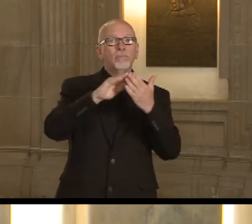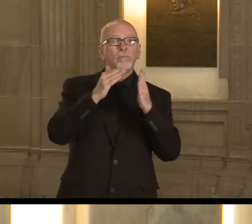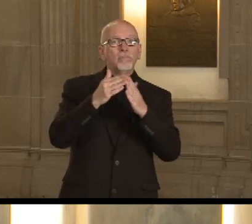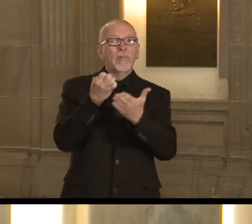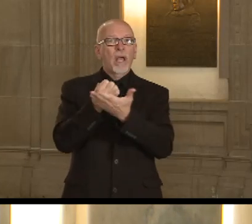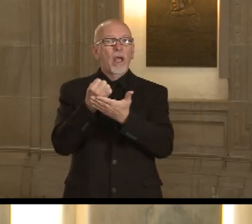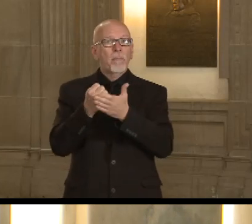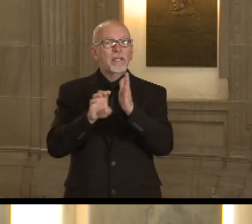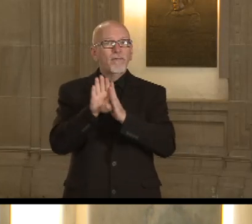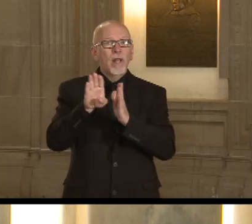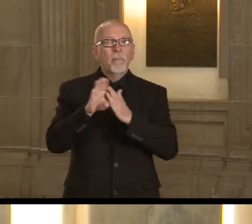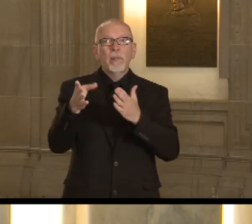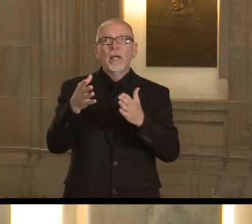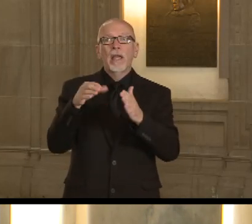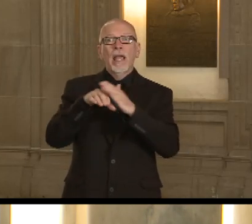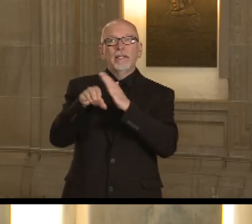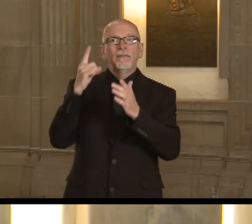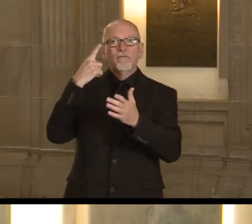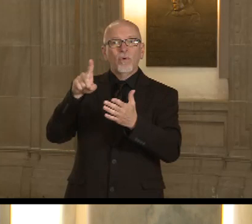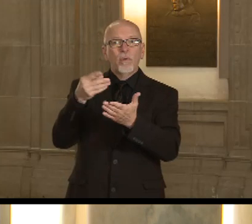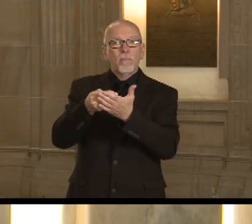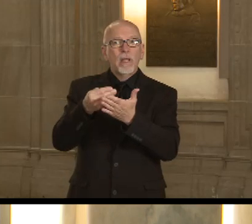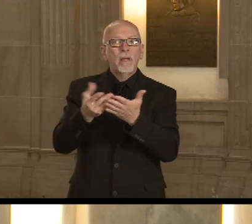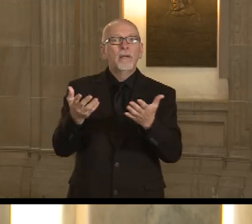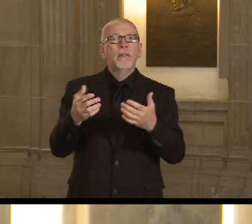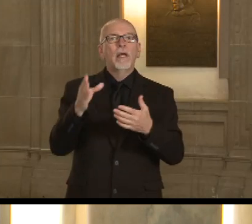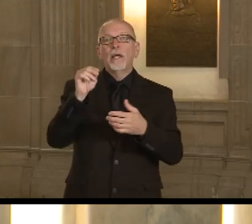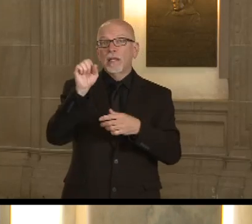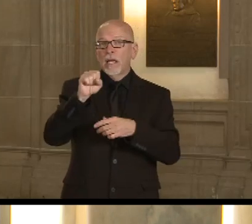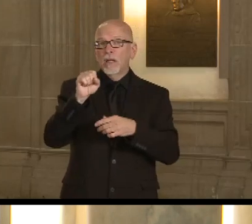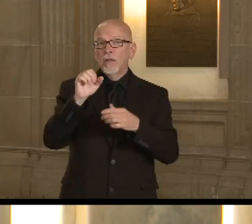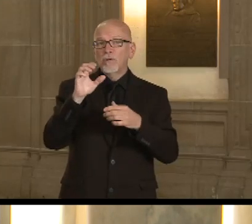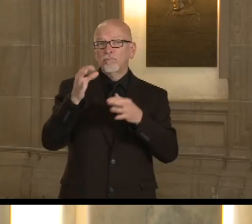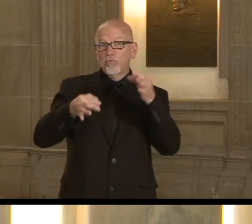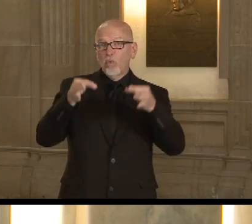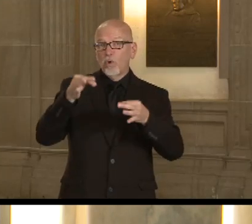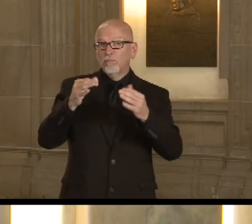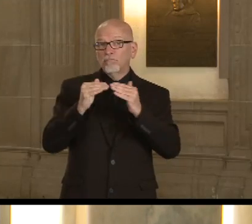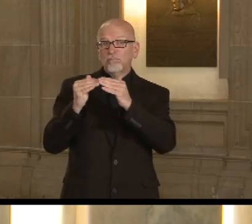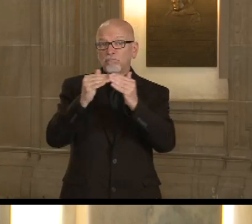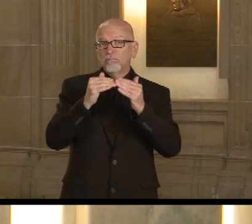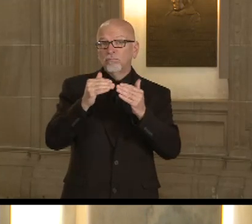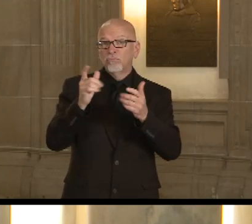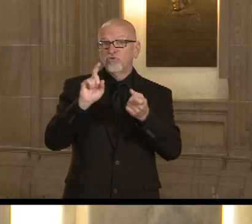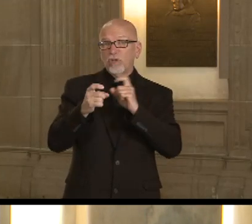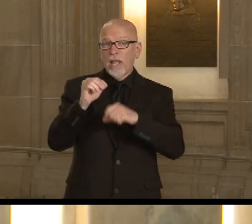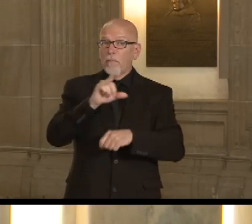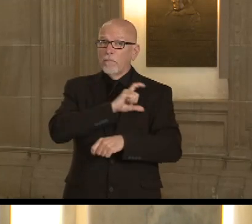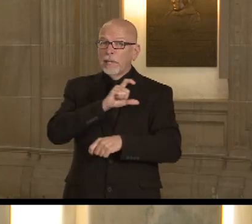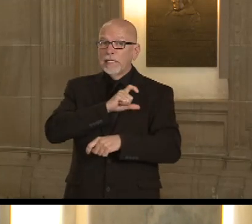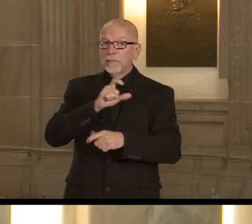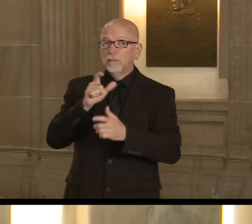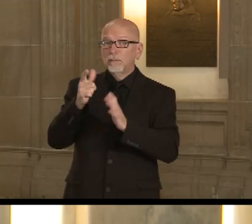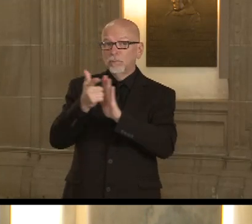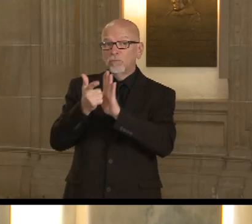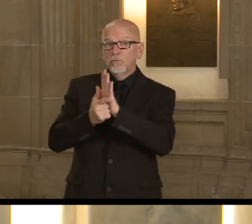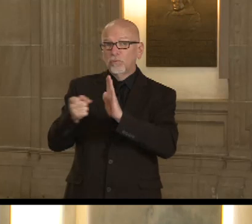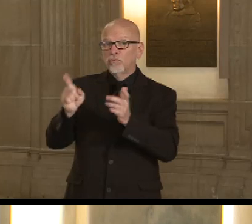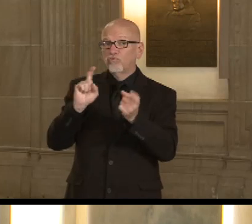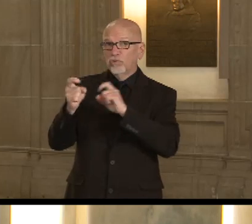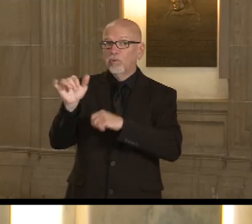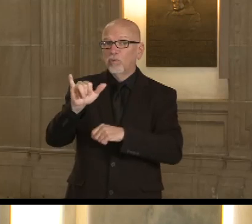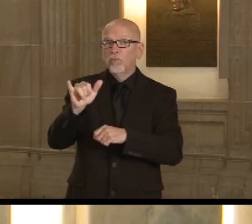economic development, access to capital, and yes, criminal justice reform, as well as policing standards and